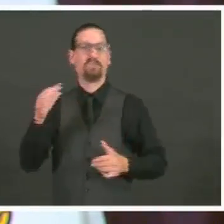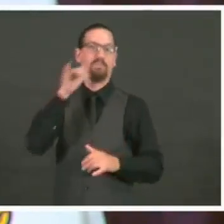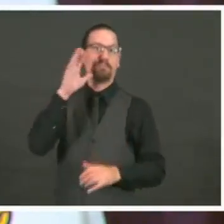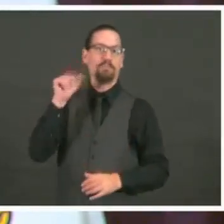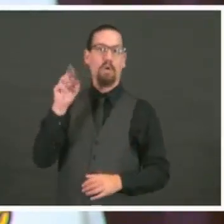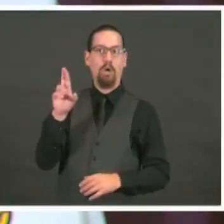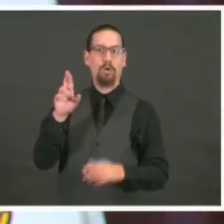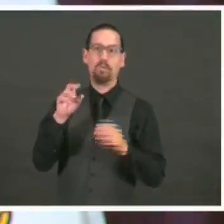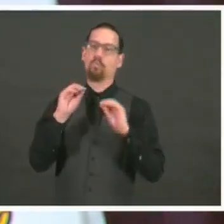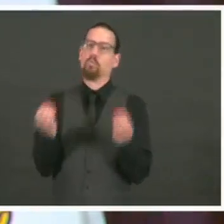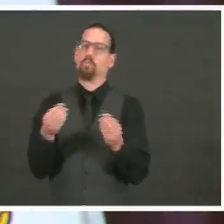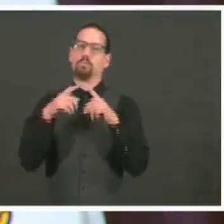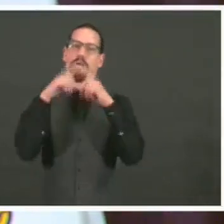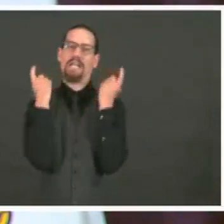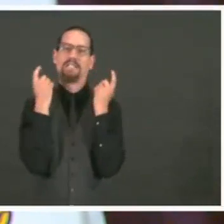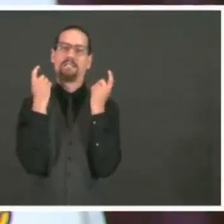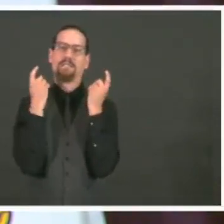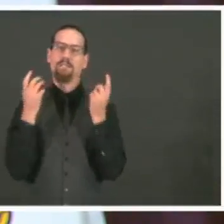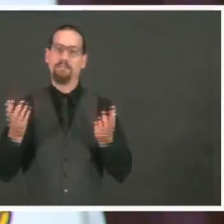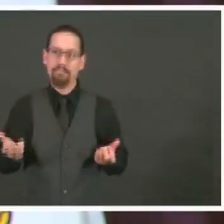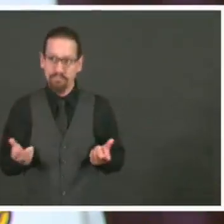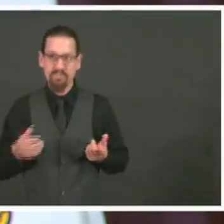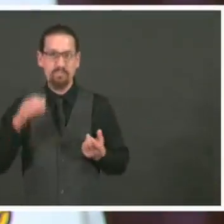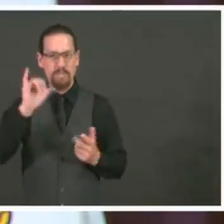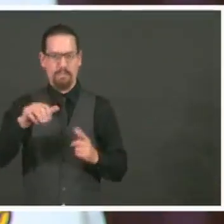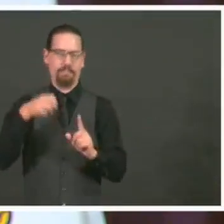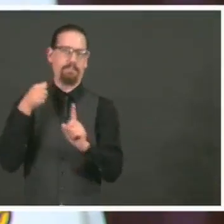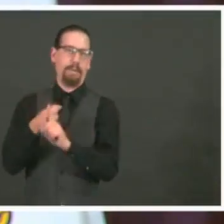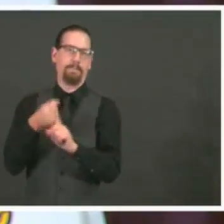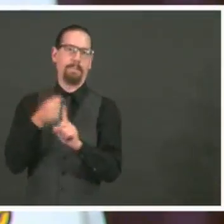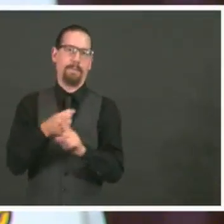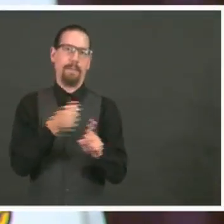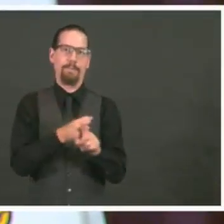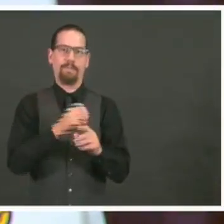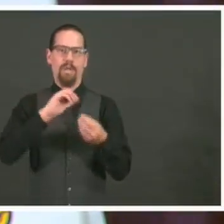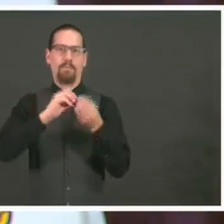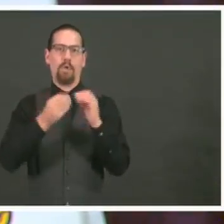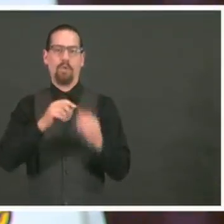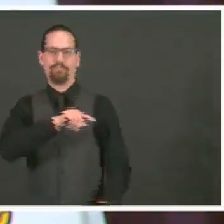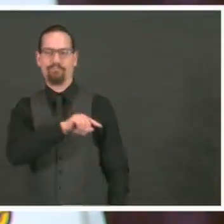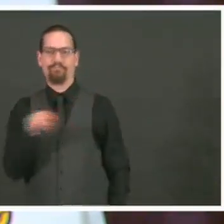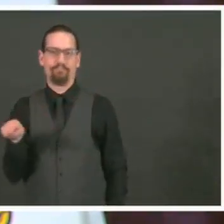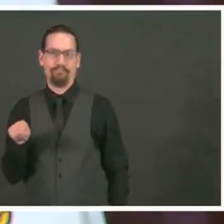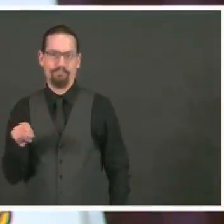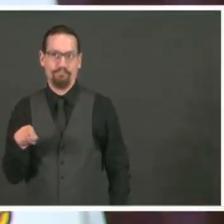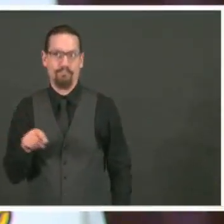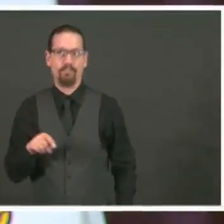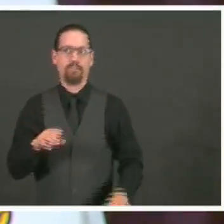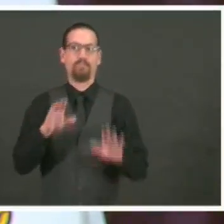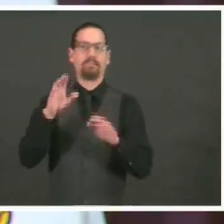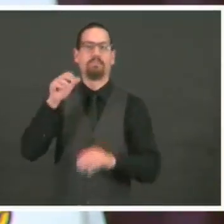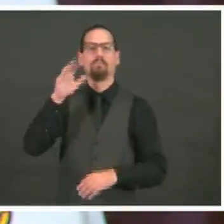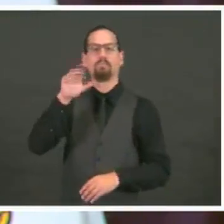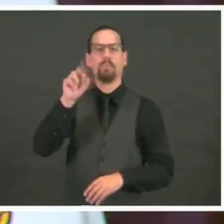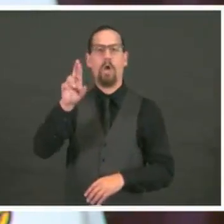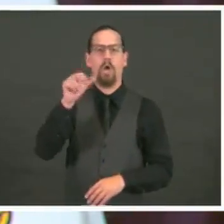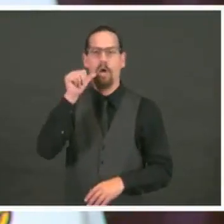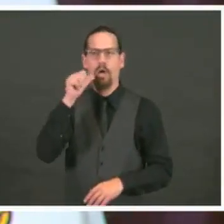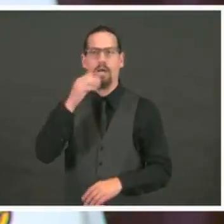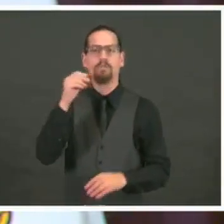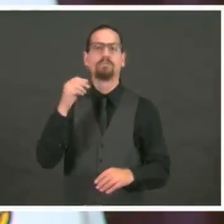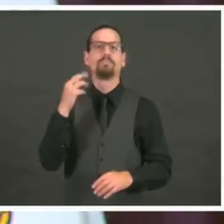is occurring. Looking just at people who went to a bar or restaurant in the 14 days before the onset of their symptoms,